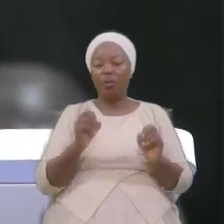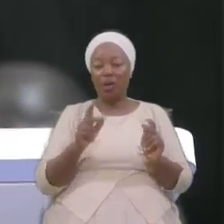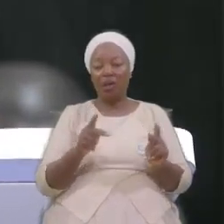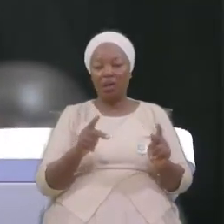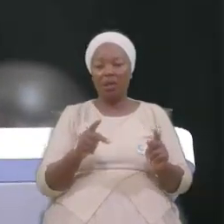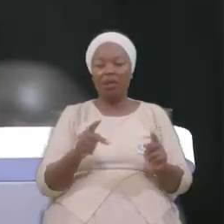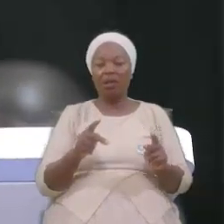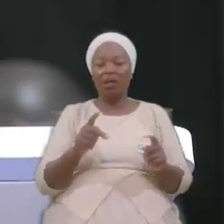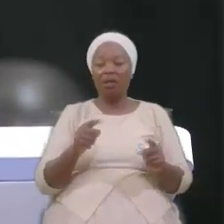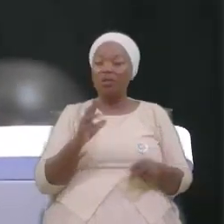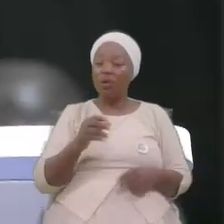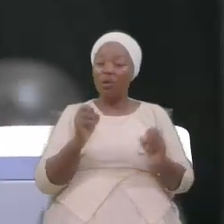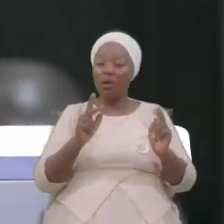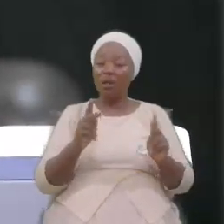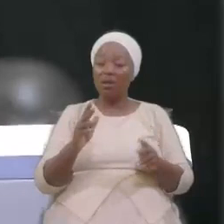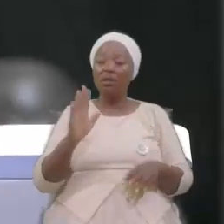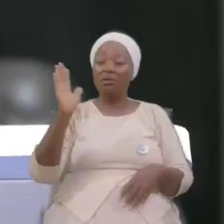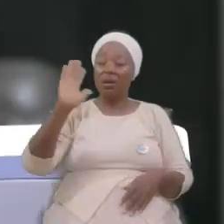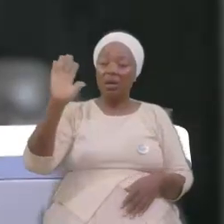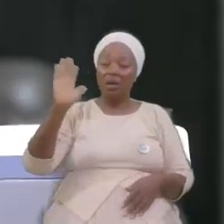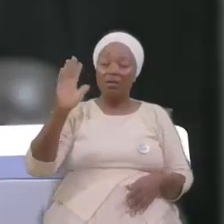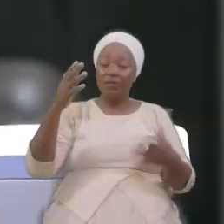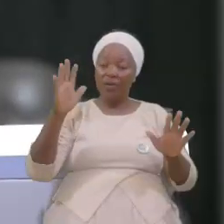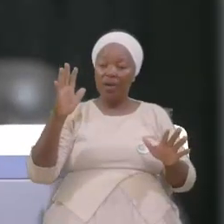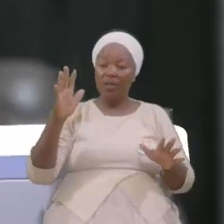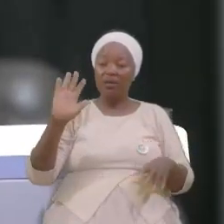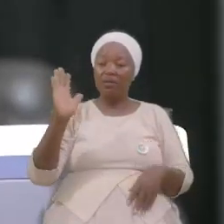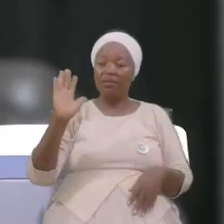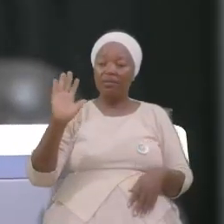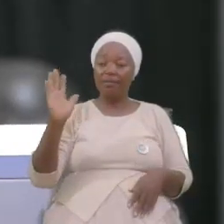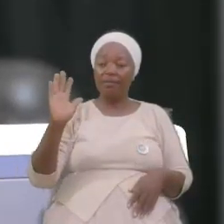Wave the flag. Well, if we are done, if we've gotten all the details.